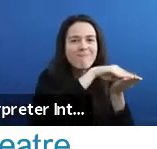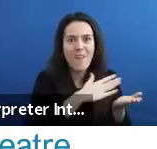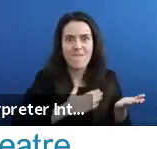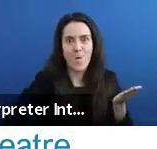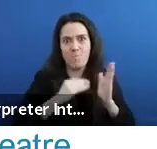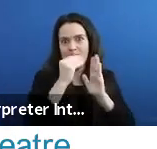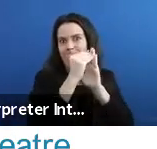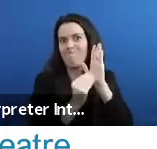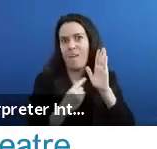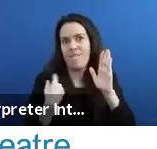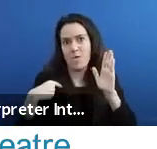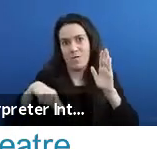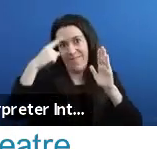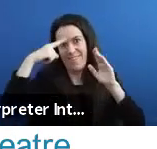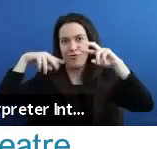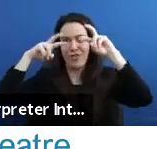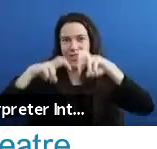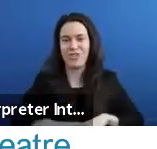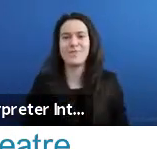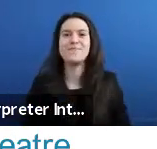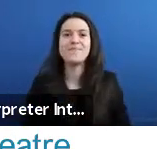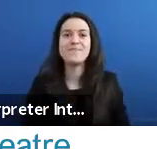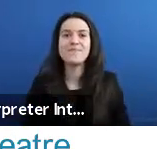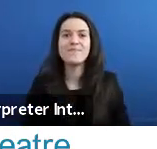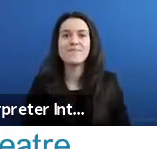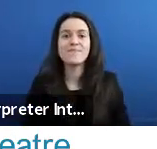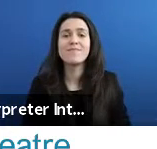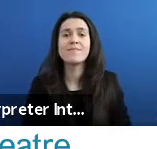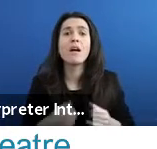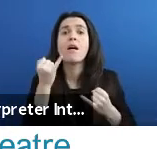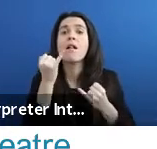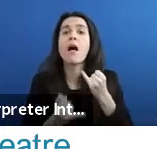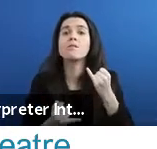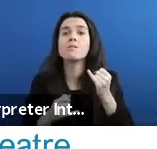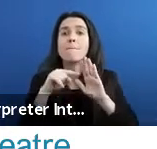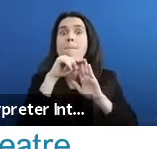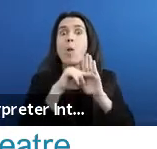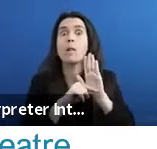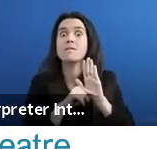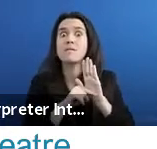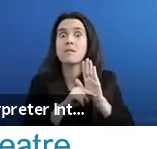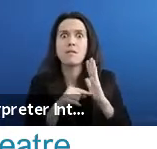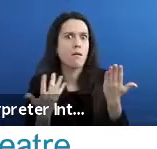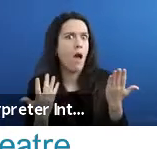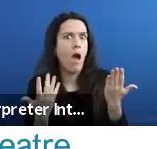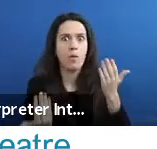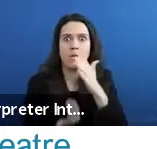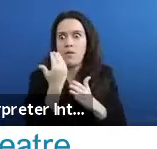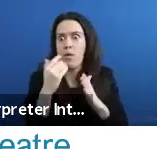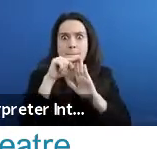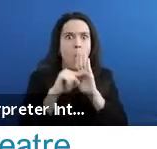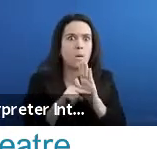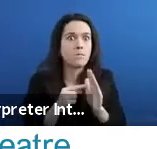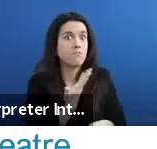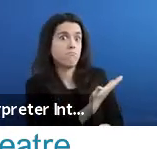research. And finally, the policy response, both at the national, local and